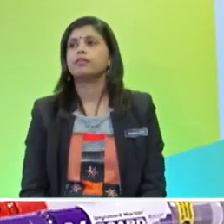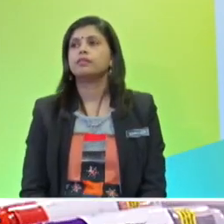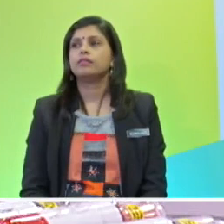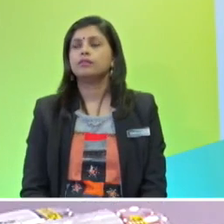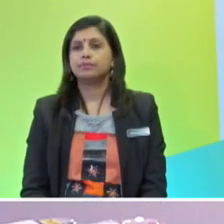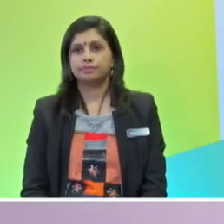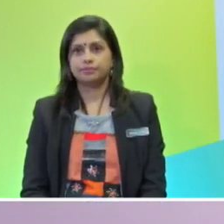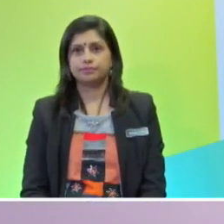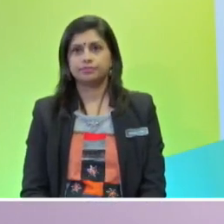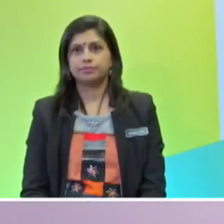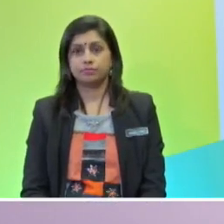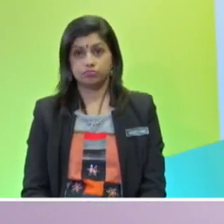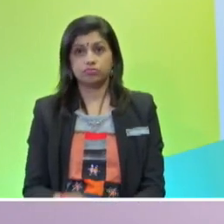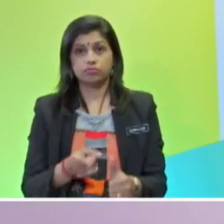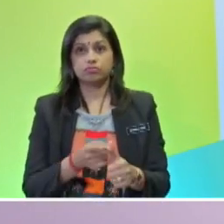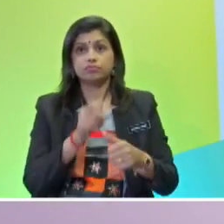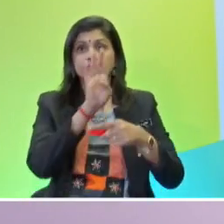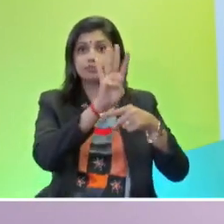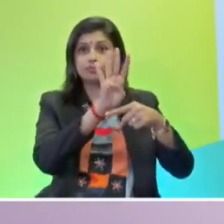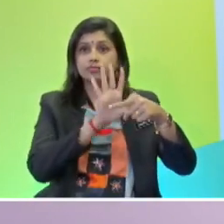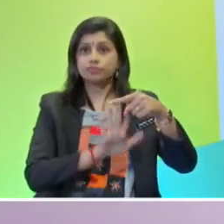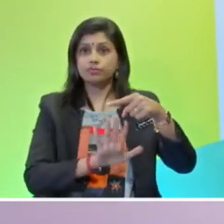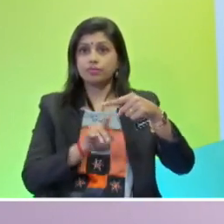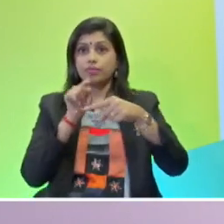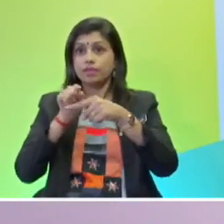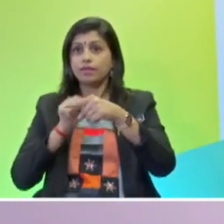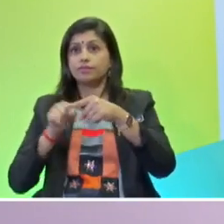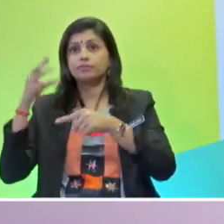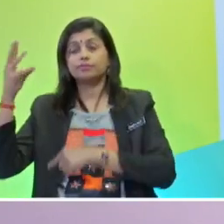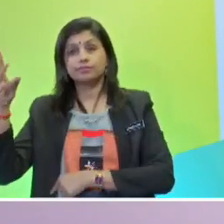to put 4/5 divide Because by we are going to find how many